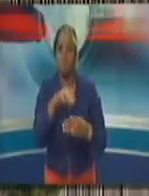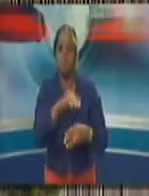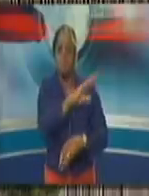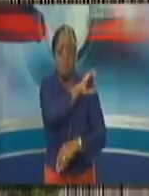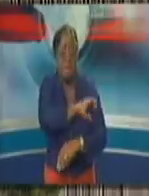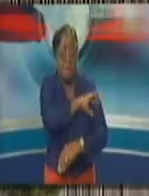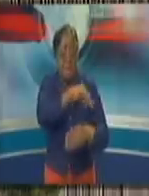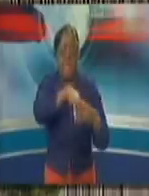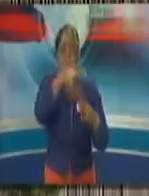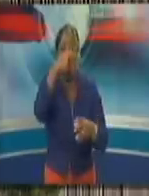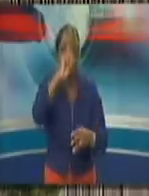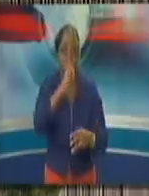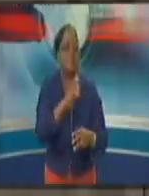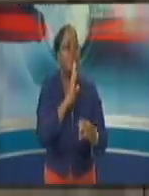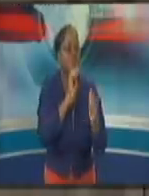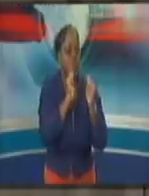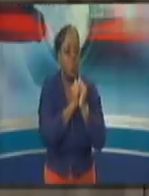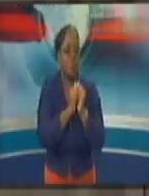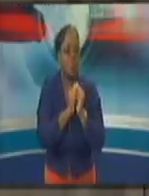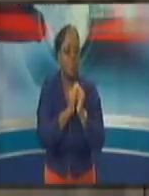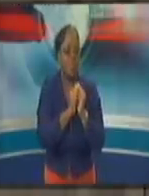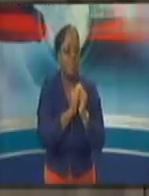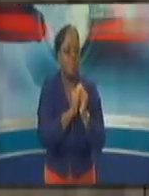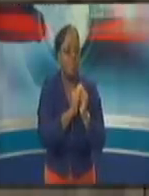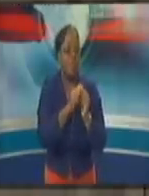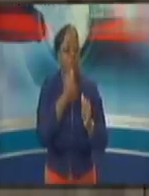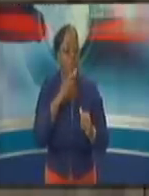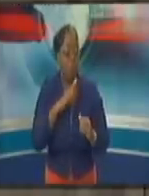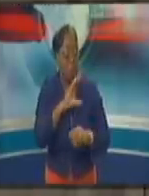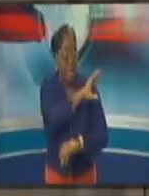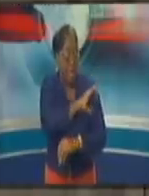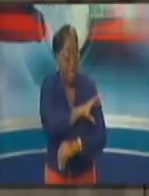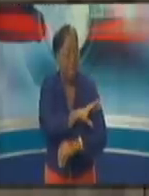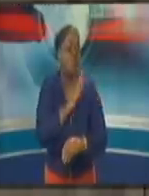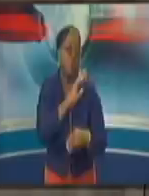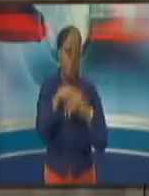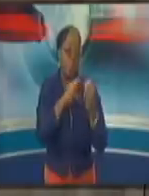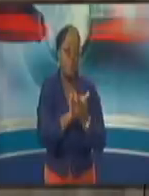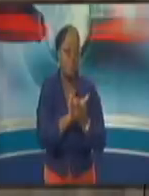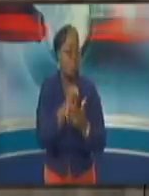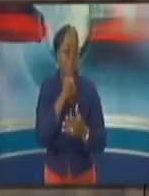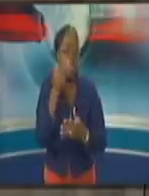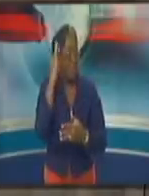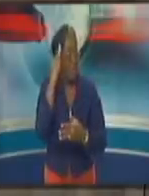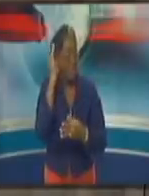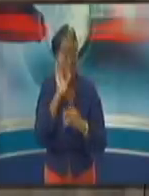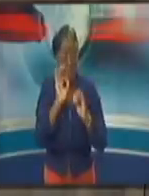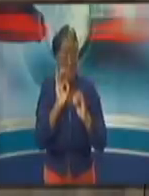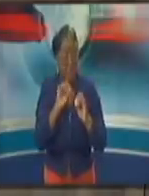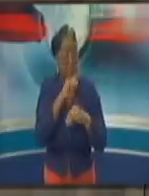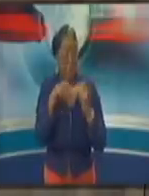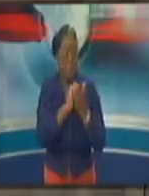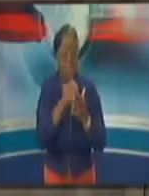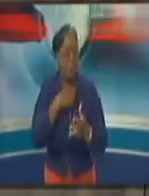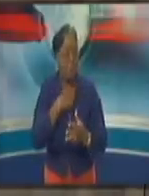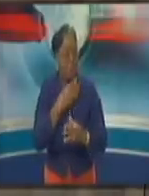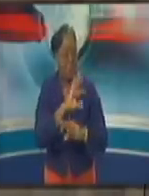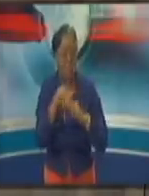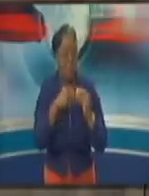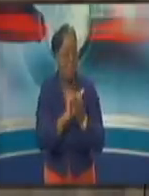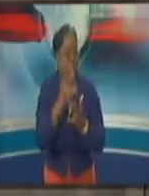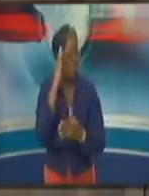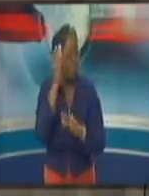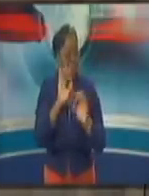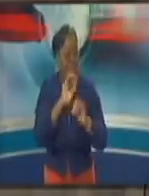liaise with the head of Department of Obstetrics and Gynecology just to have a look into it. But I have not received a formal complaint from Port of Spain with regards to